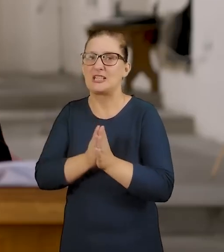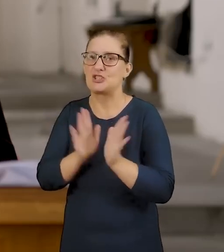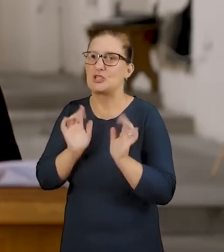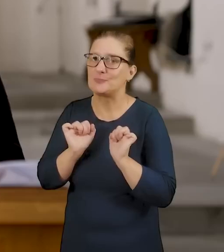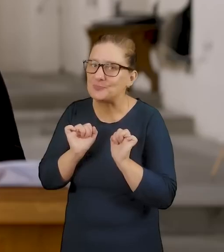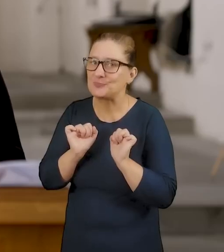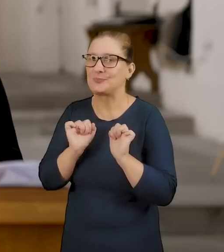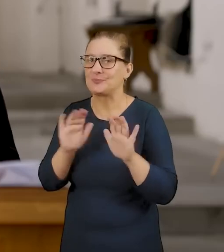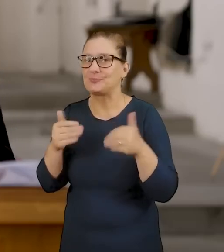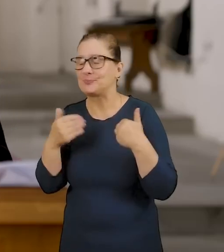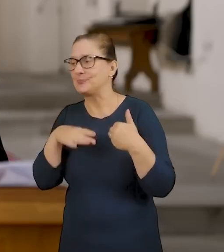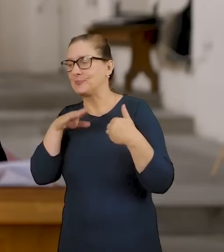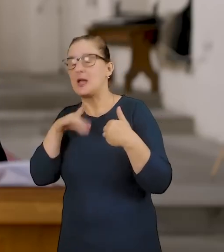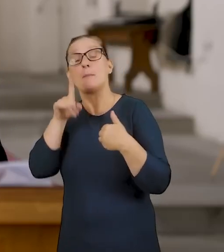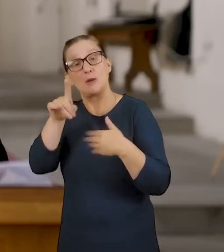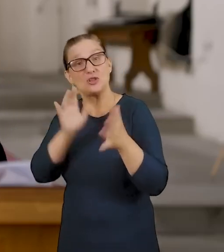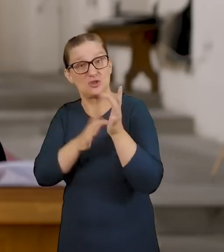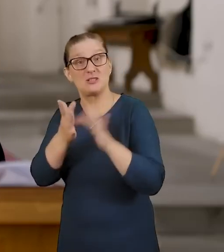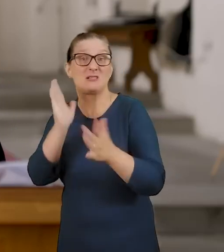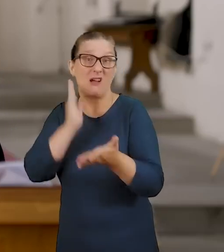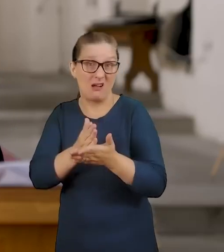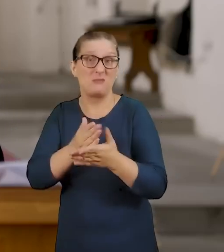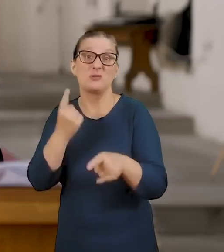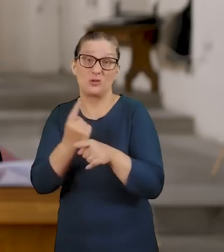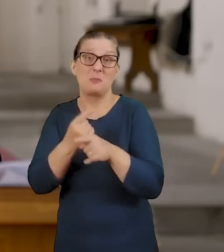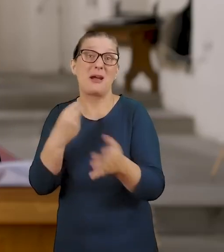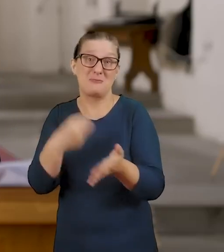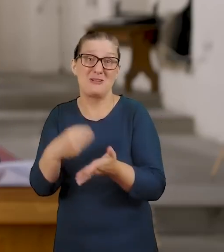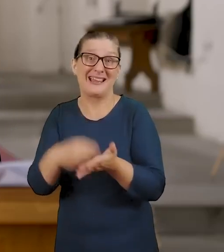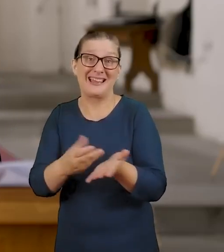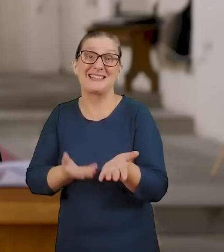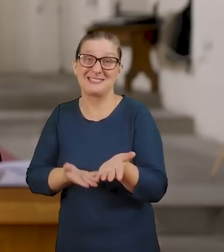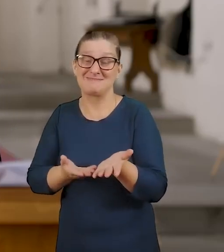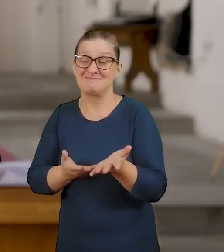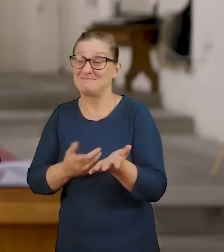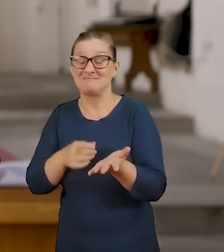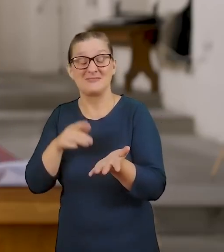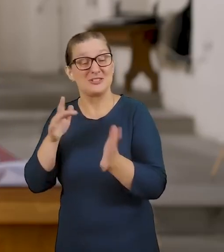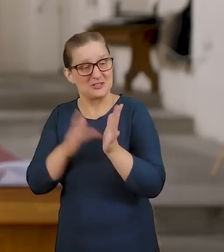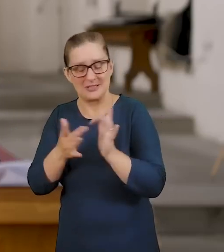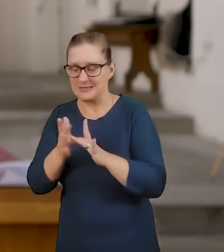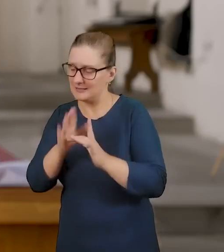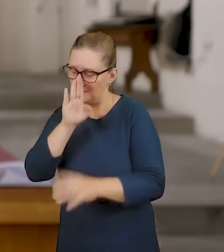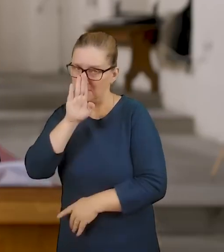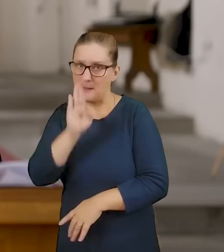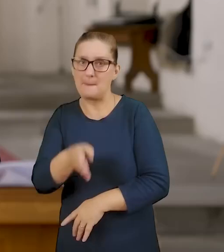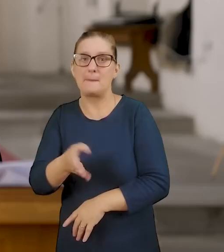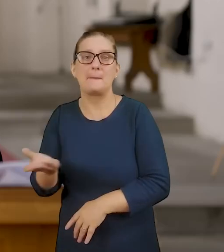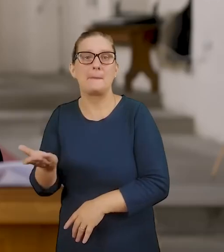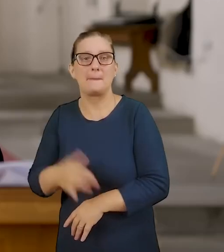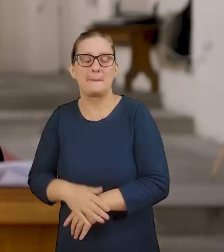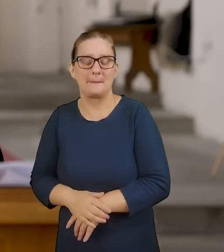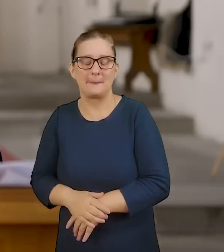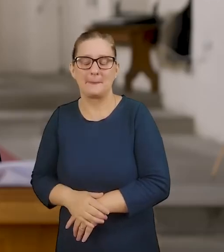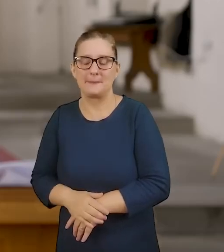Money, politics, and religion. However, Jesus does talk about money. Jesus doesn't shy away from this, and he